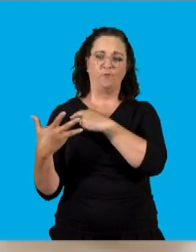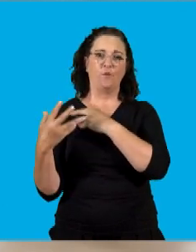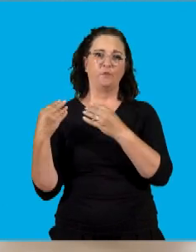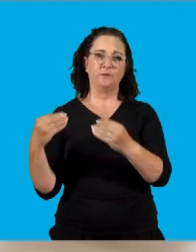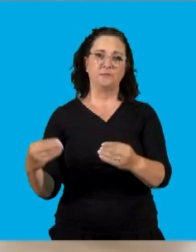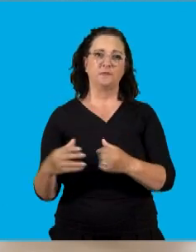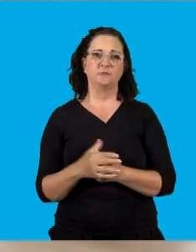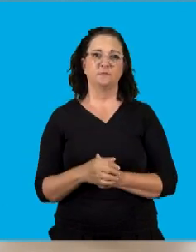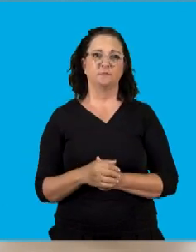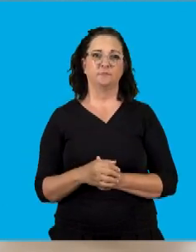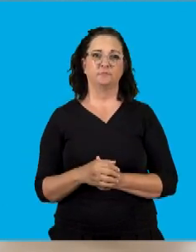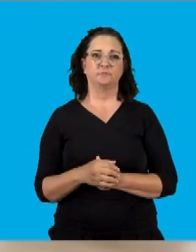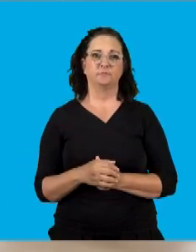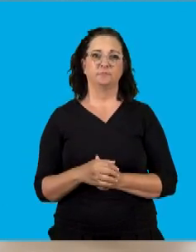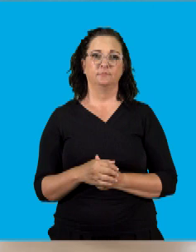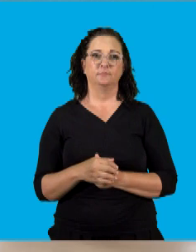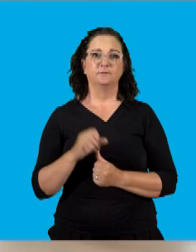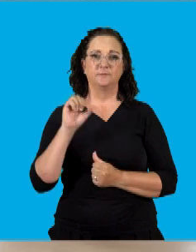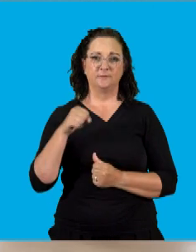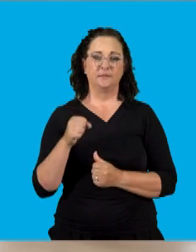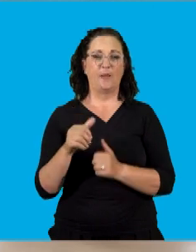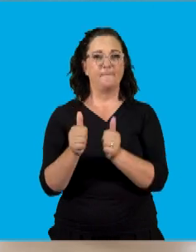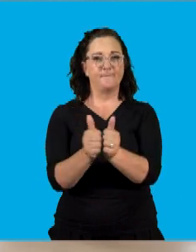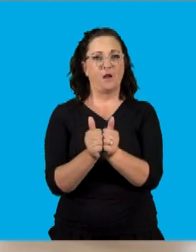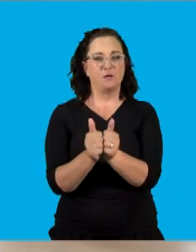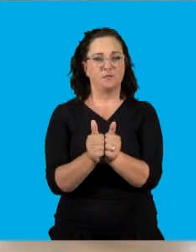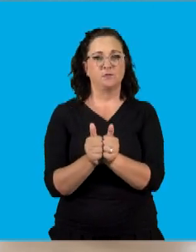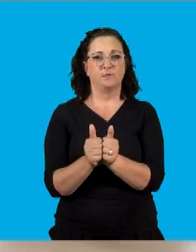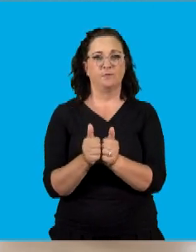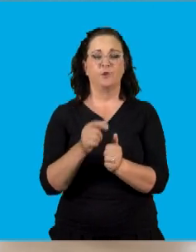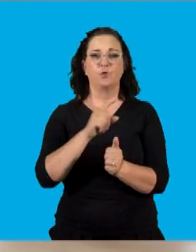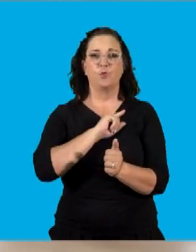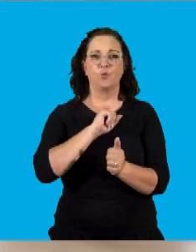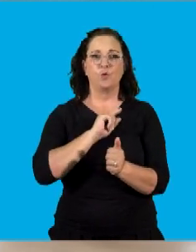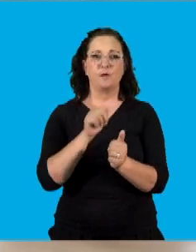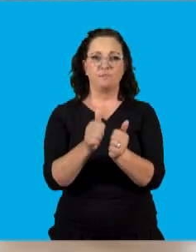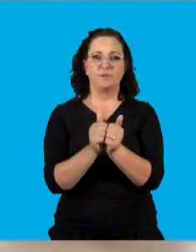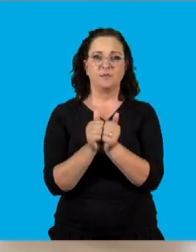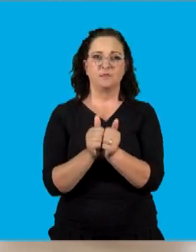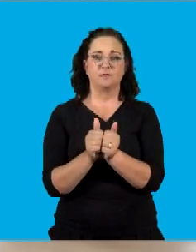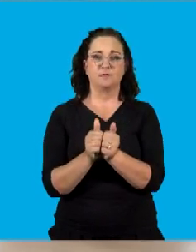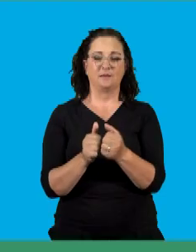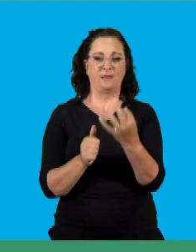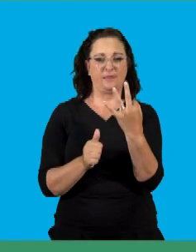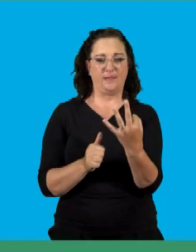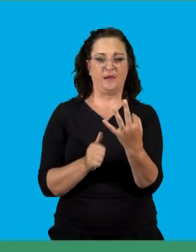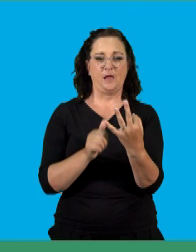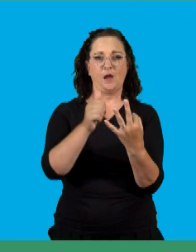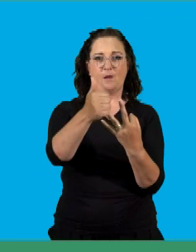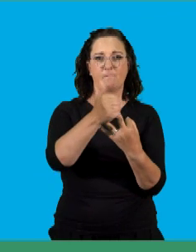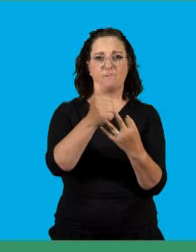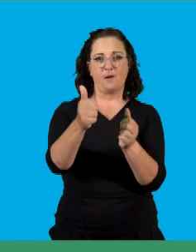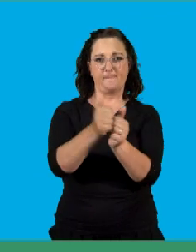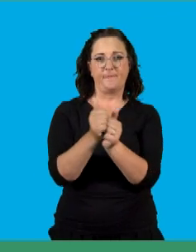of the business? It has to be a partnership, because with a partnership, these people, they are